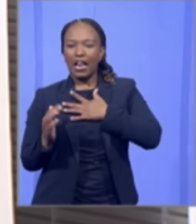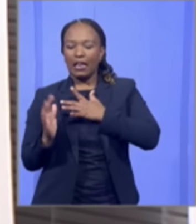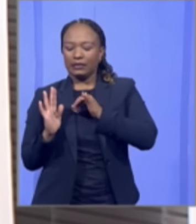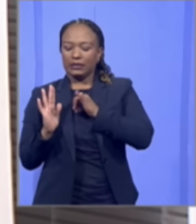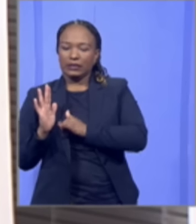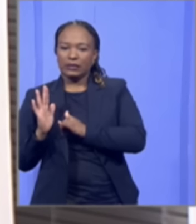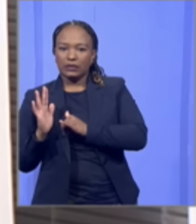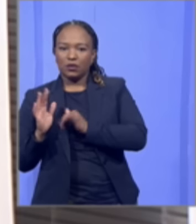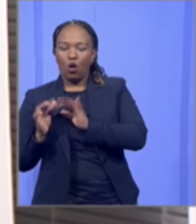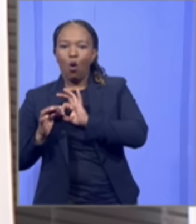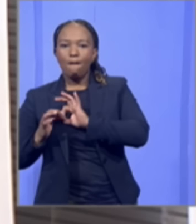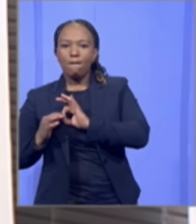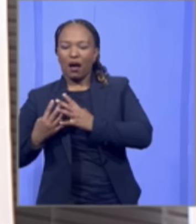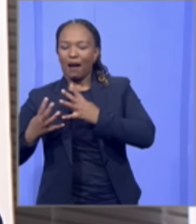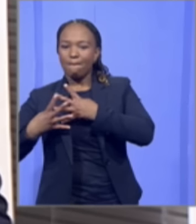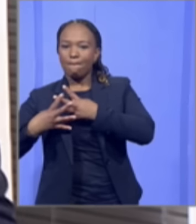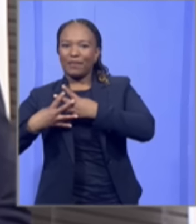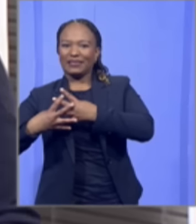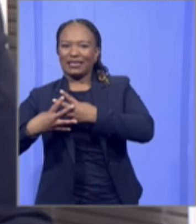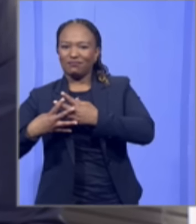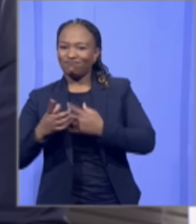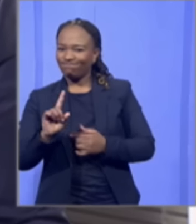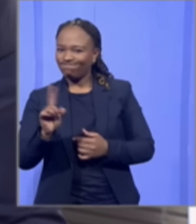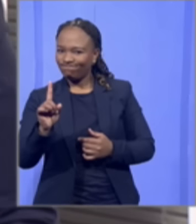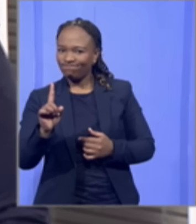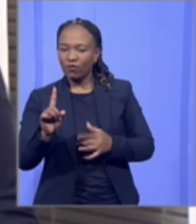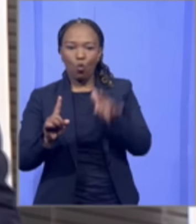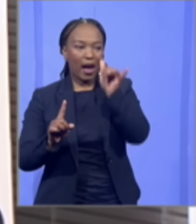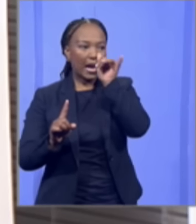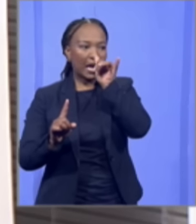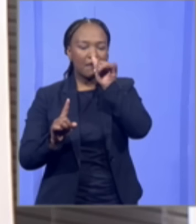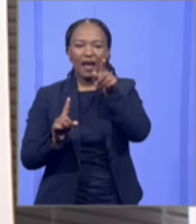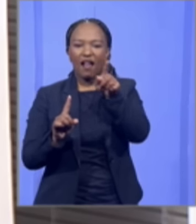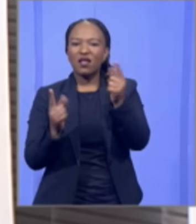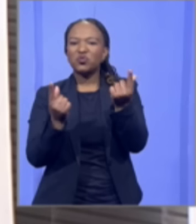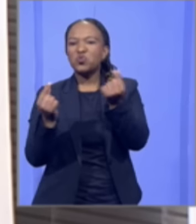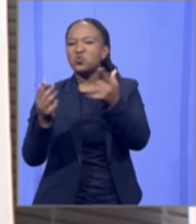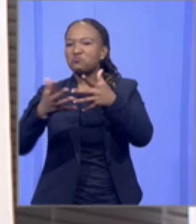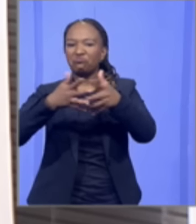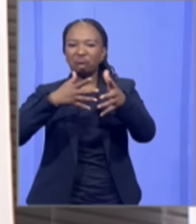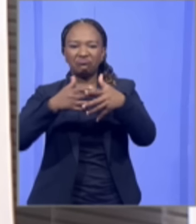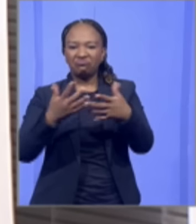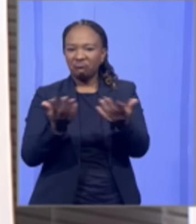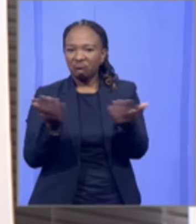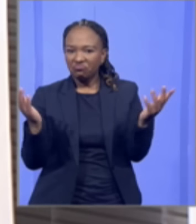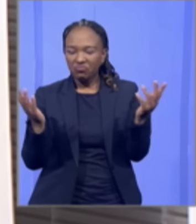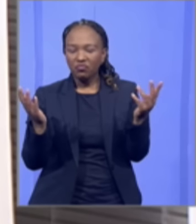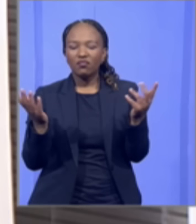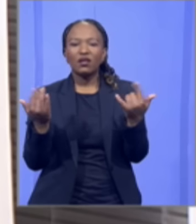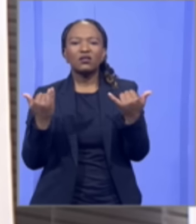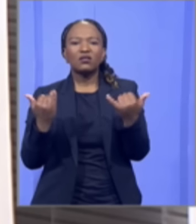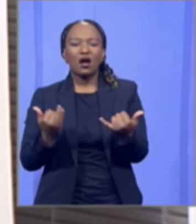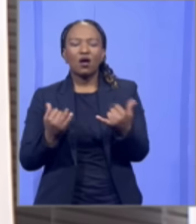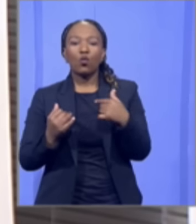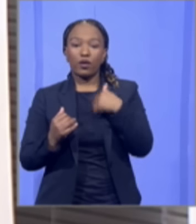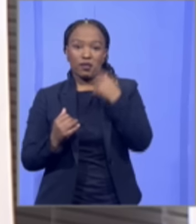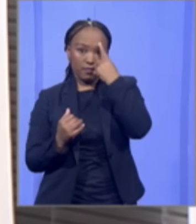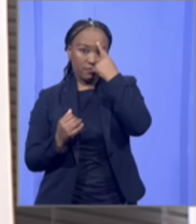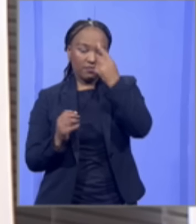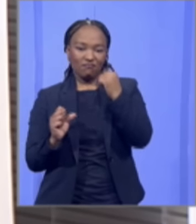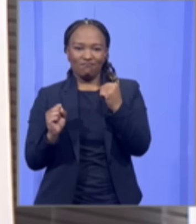wish. We strongly believe the utilization of creative ways of